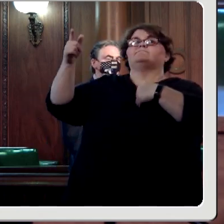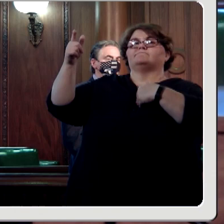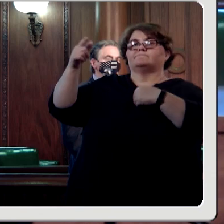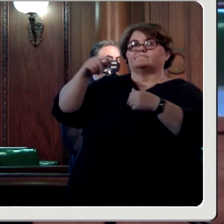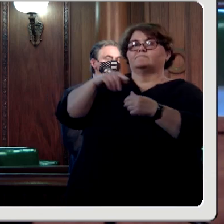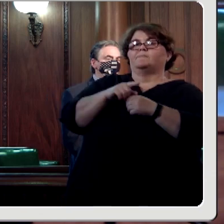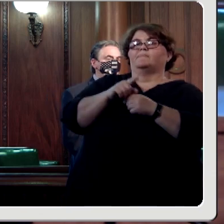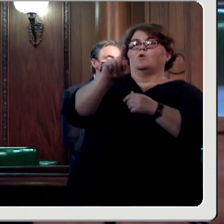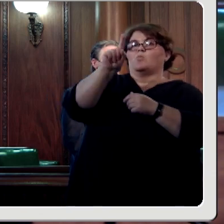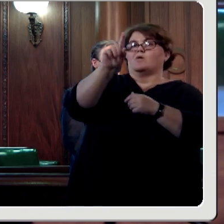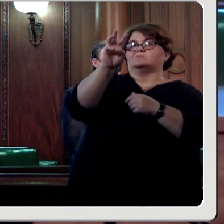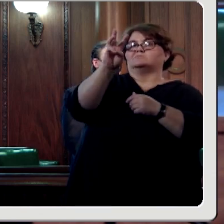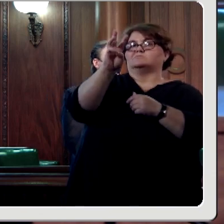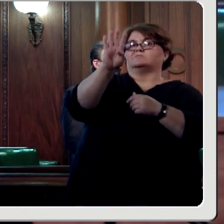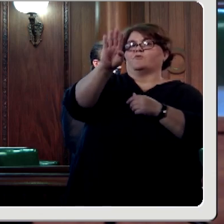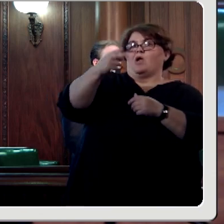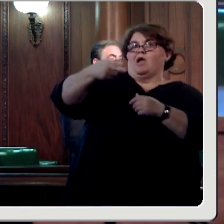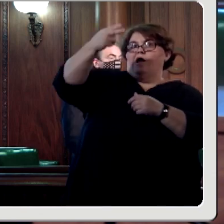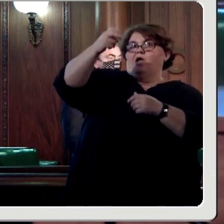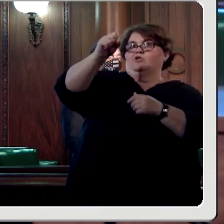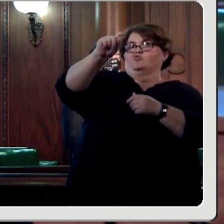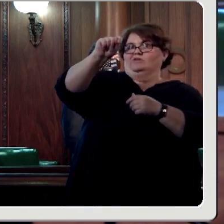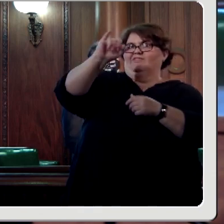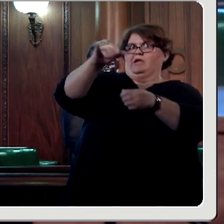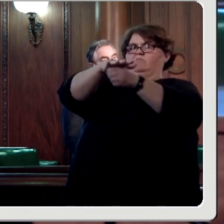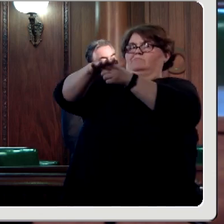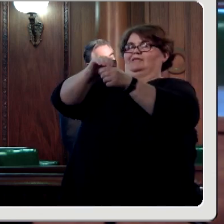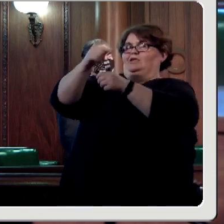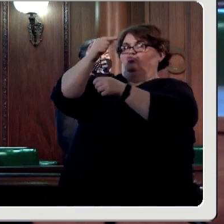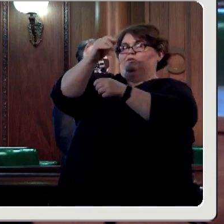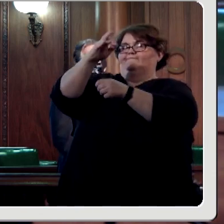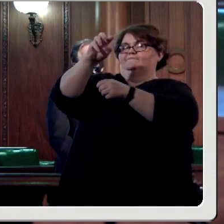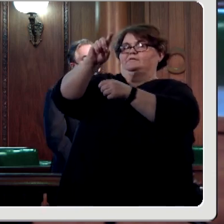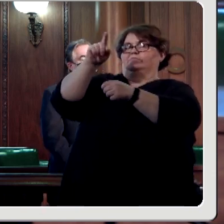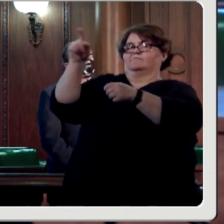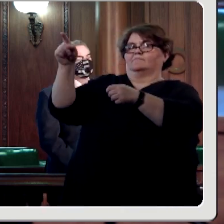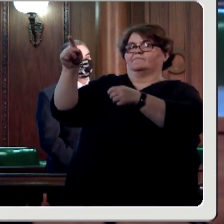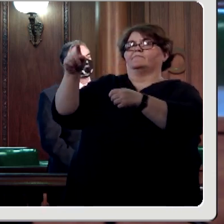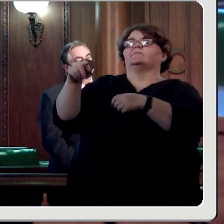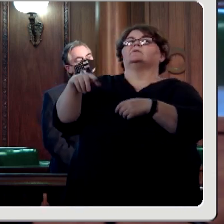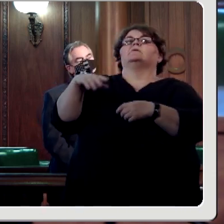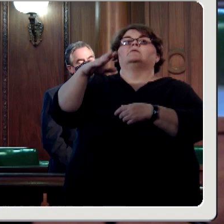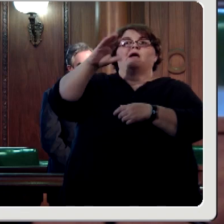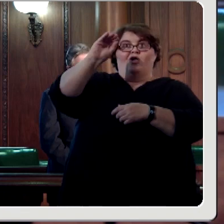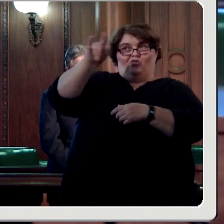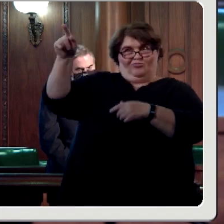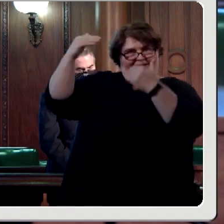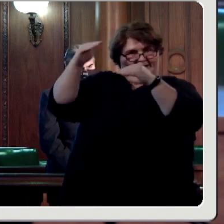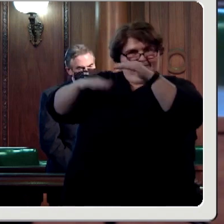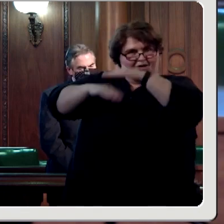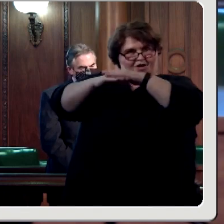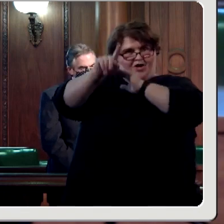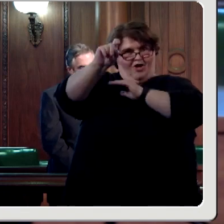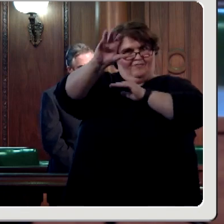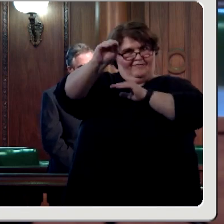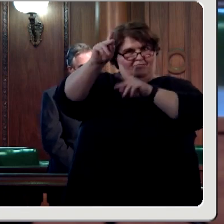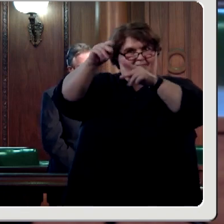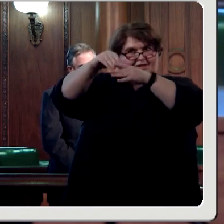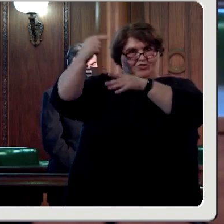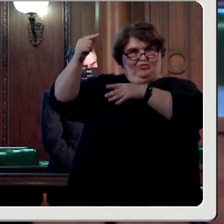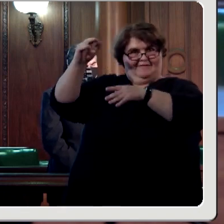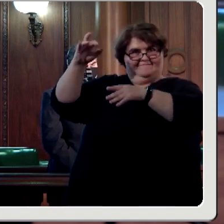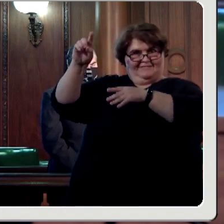Greenfield. So I wanted to, again, reflect on some of the issues that we've been